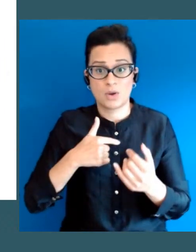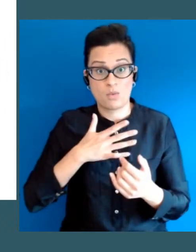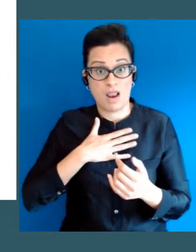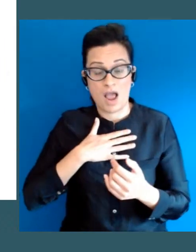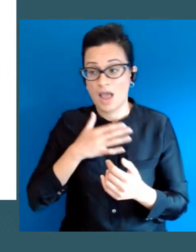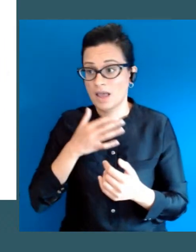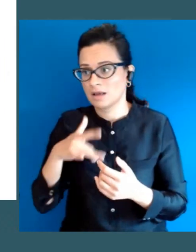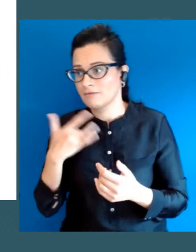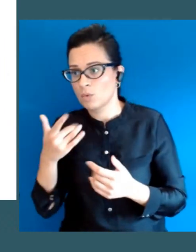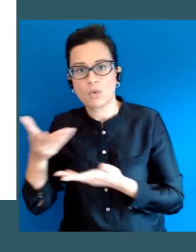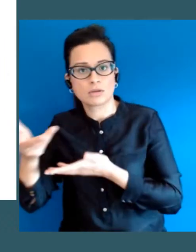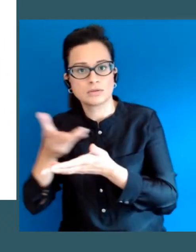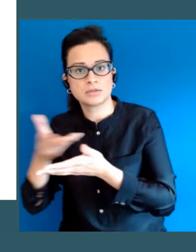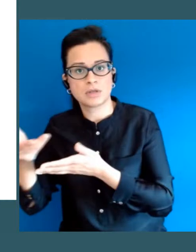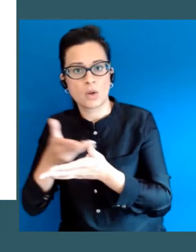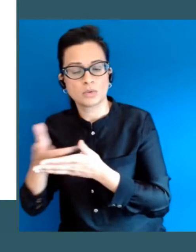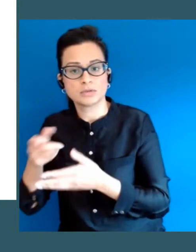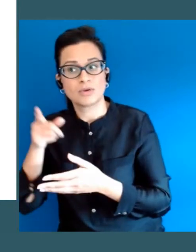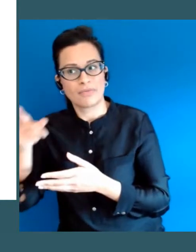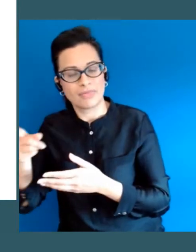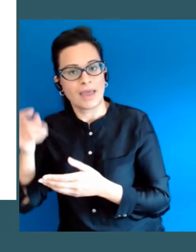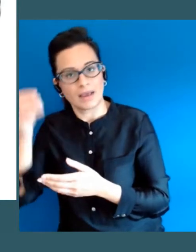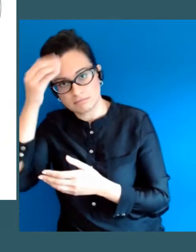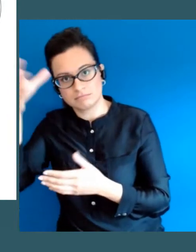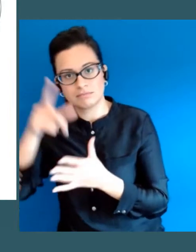consultant with an interest in allergy as well.